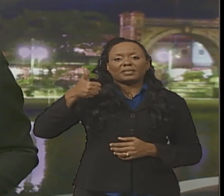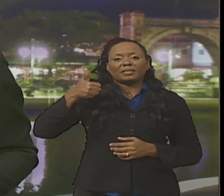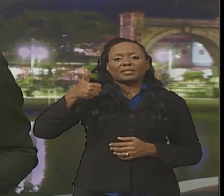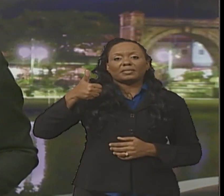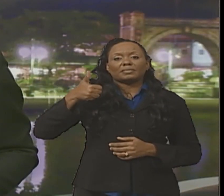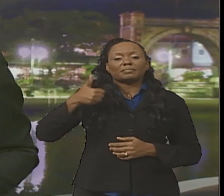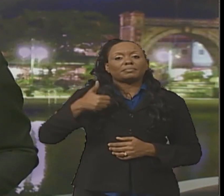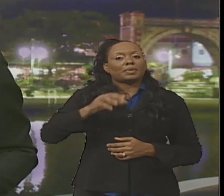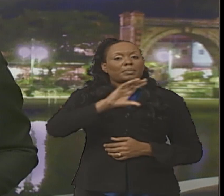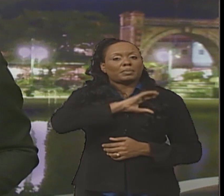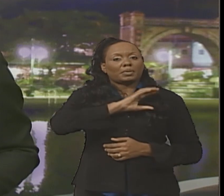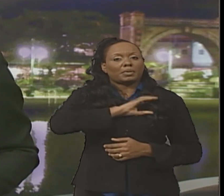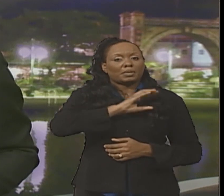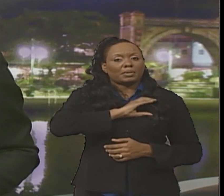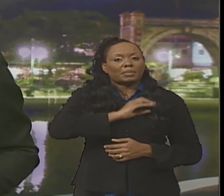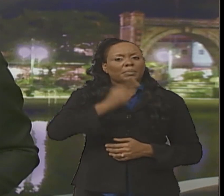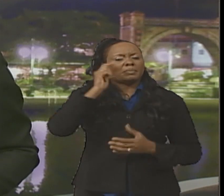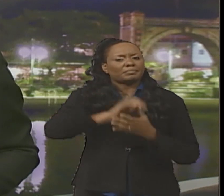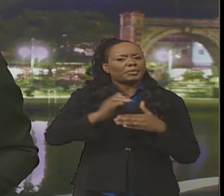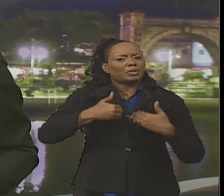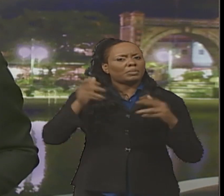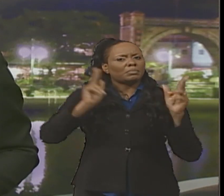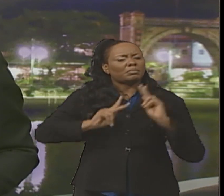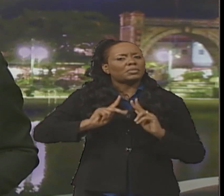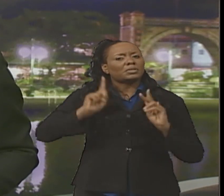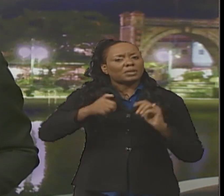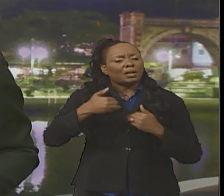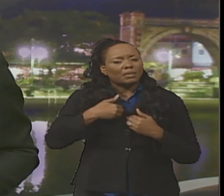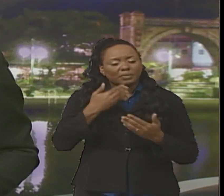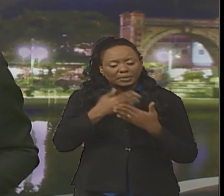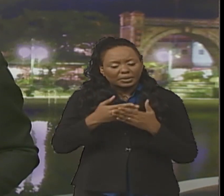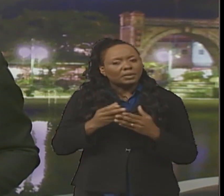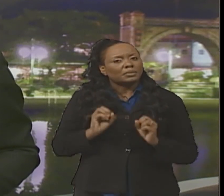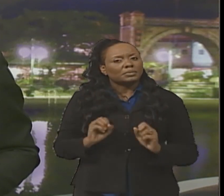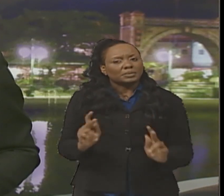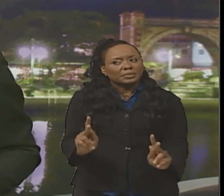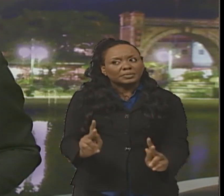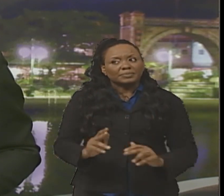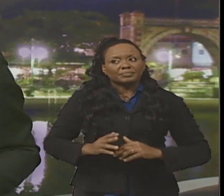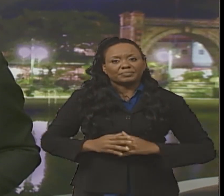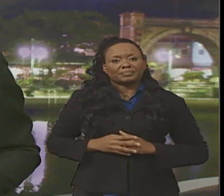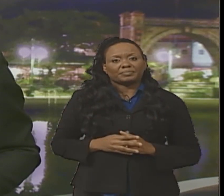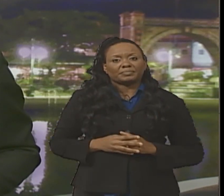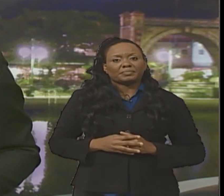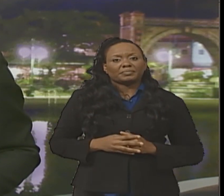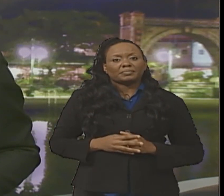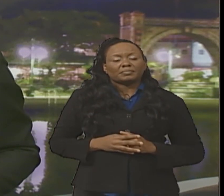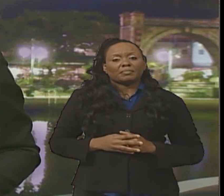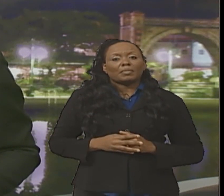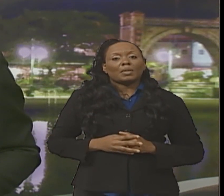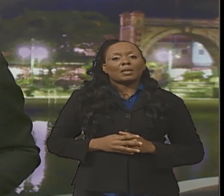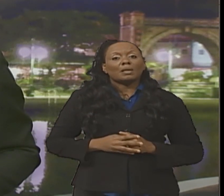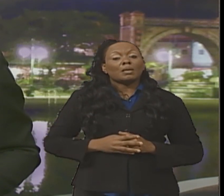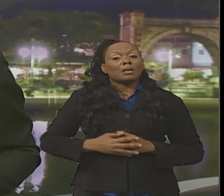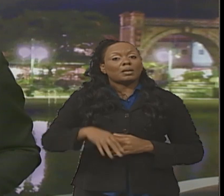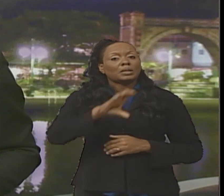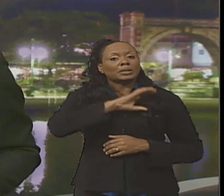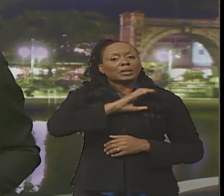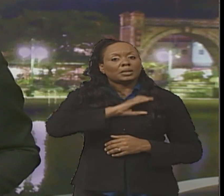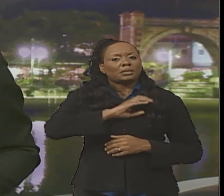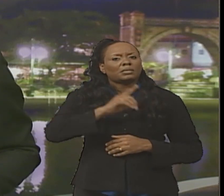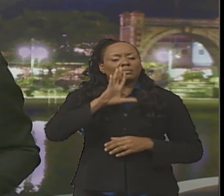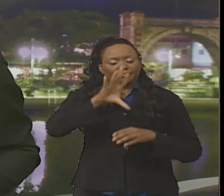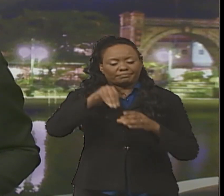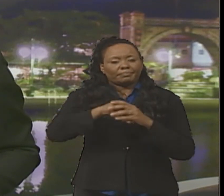the Royal Barbados Police Force believes that young people should be given a chance. It's coming from Inspector Roland Cobbler, who